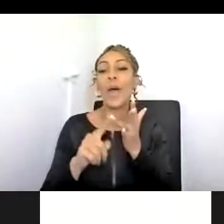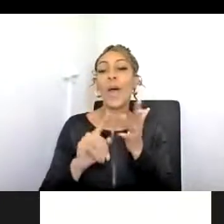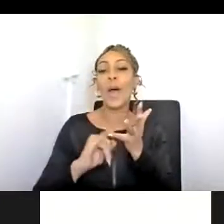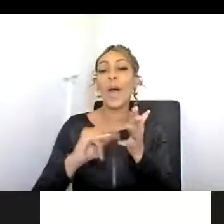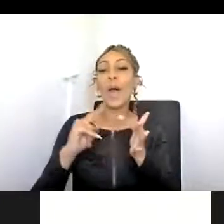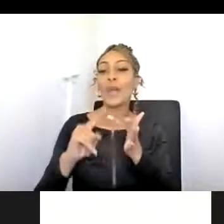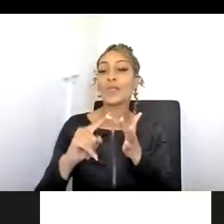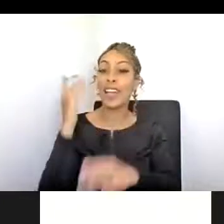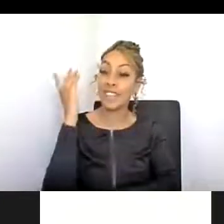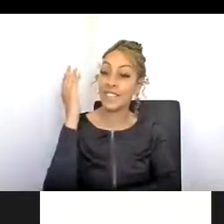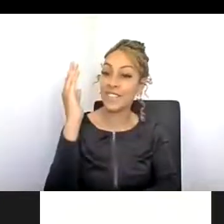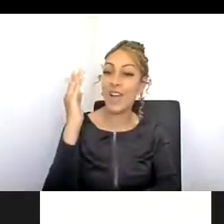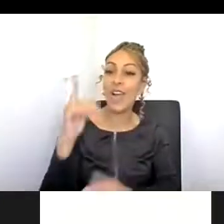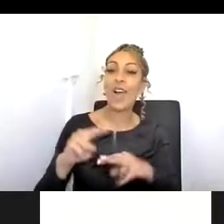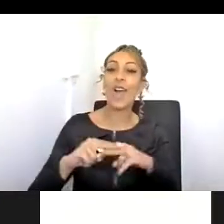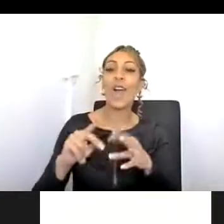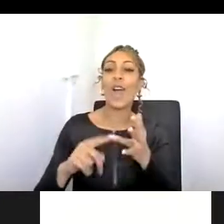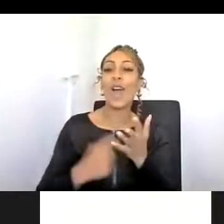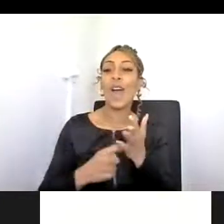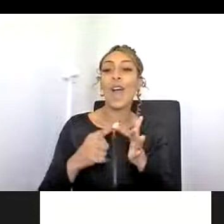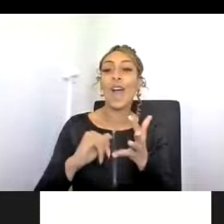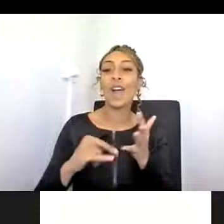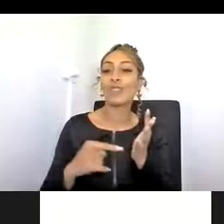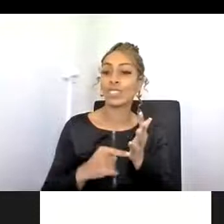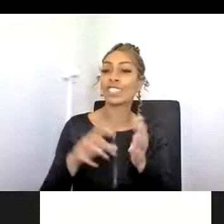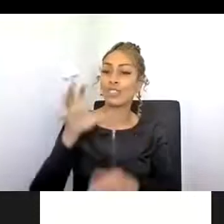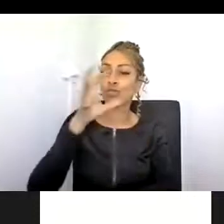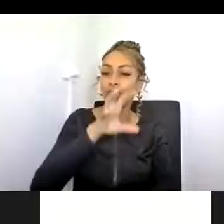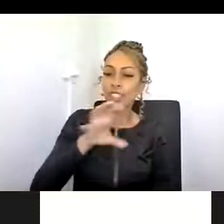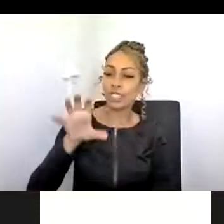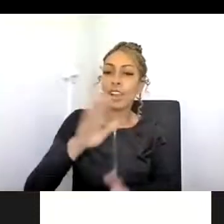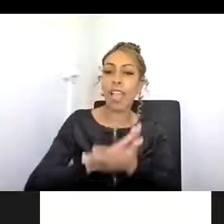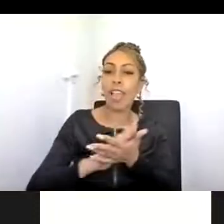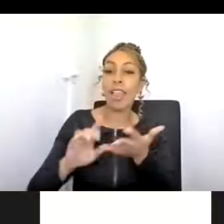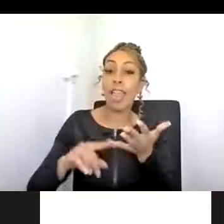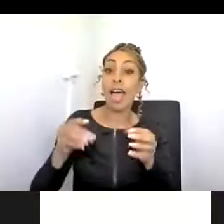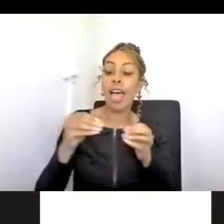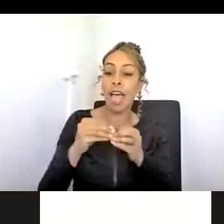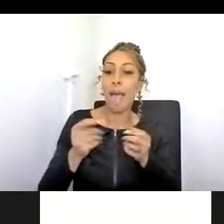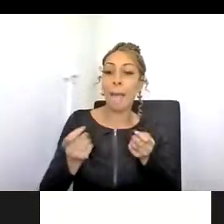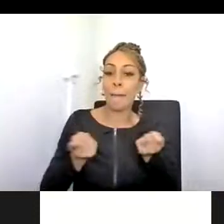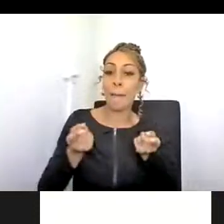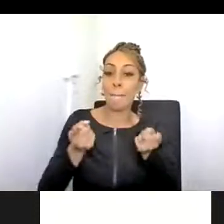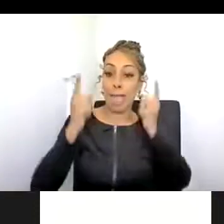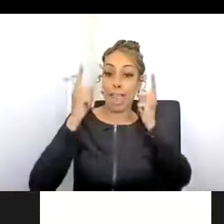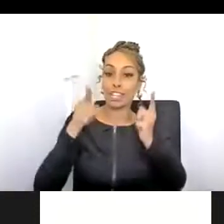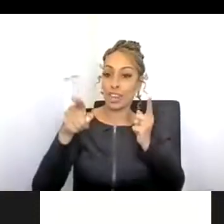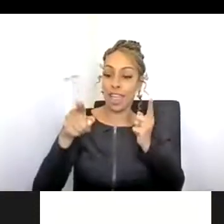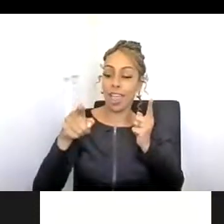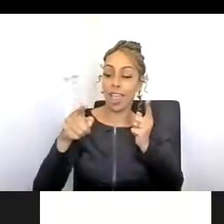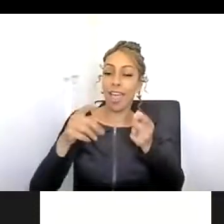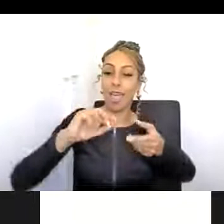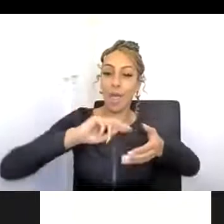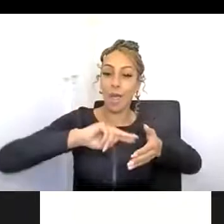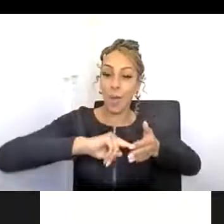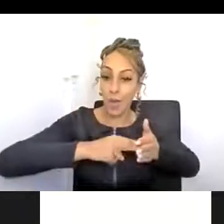In's regional hub manager in the Midlands, is going to talk about a curating exhibitions course that's been taking place in the lead up to